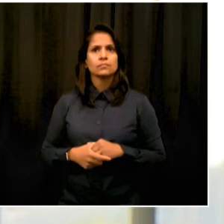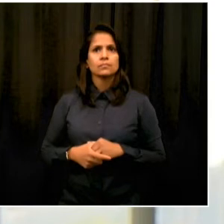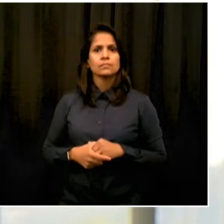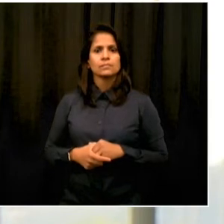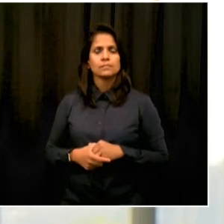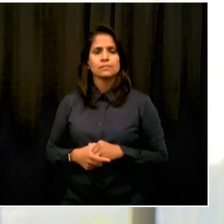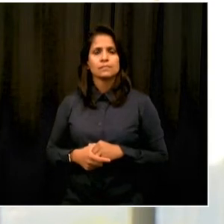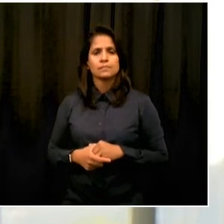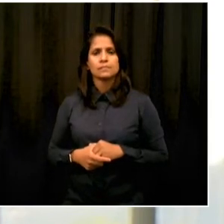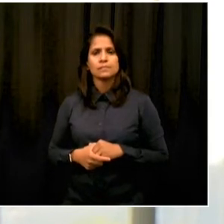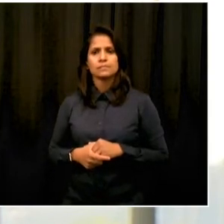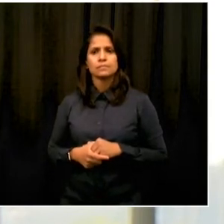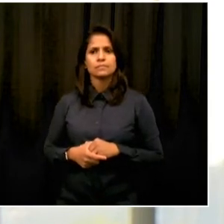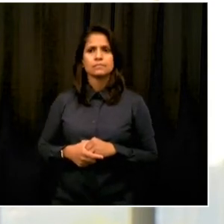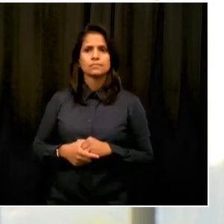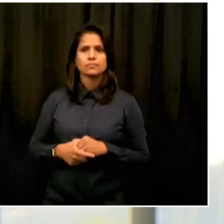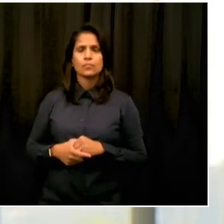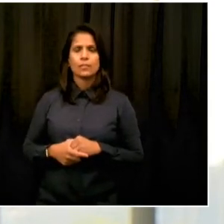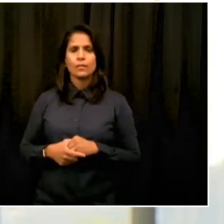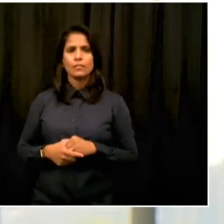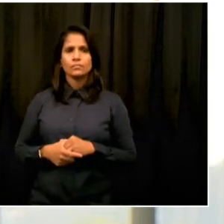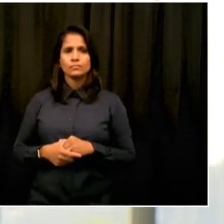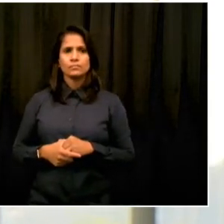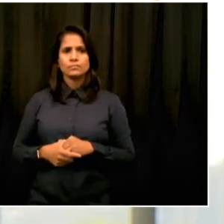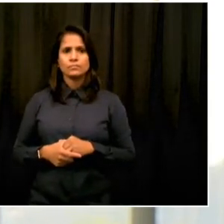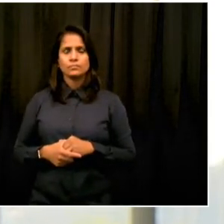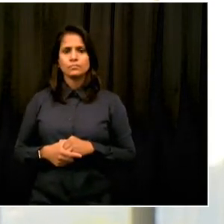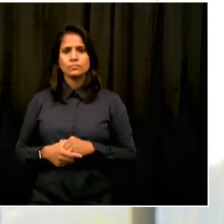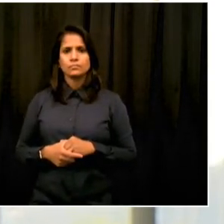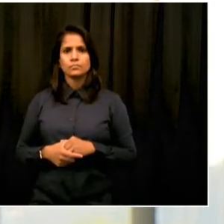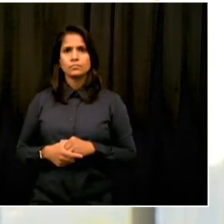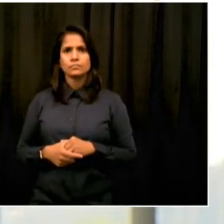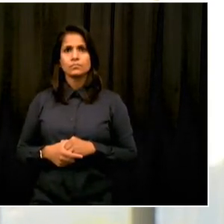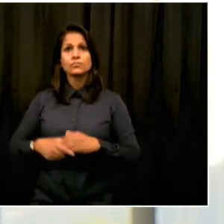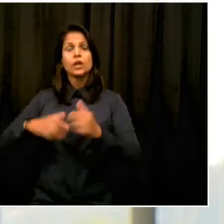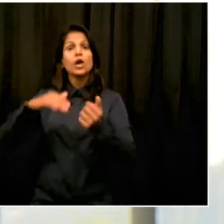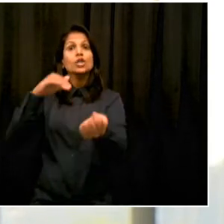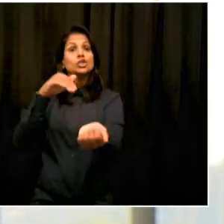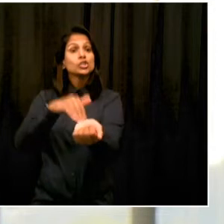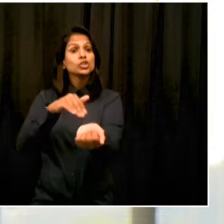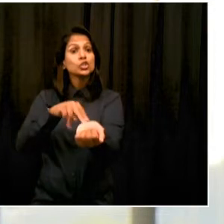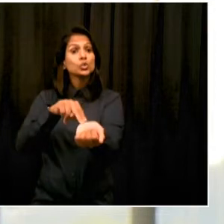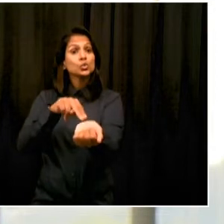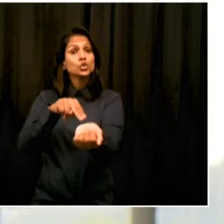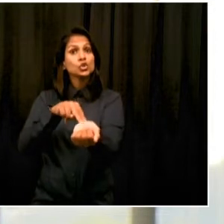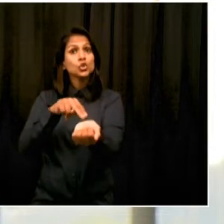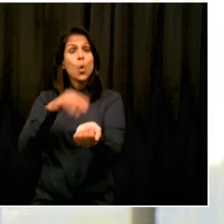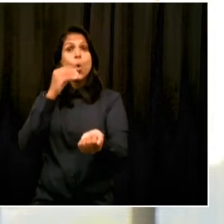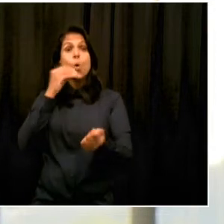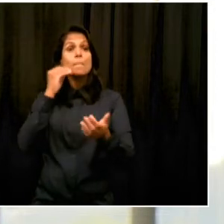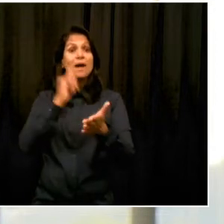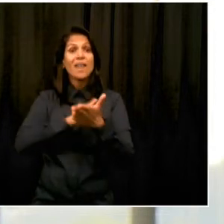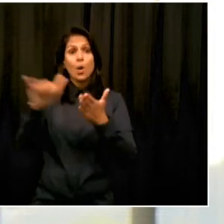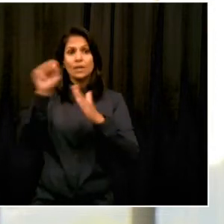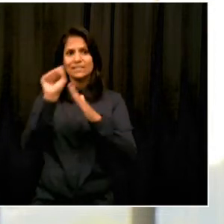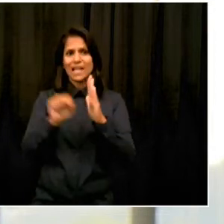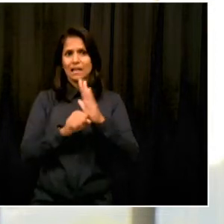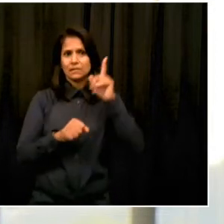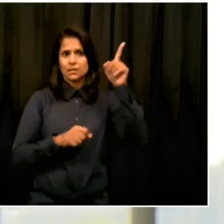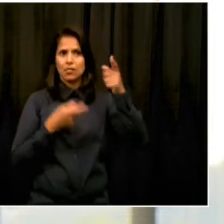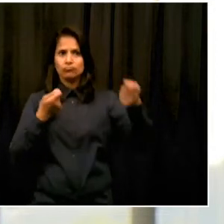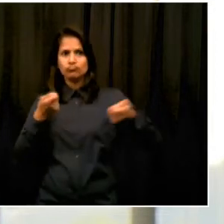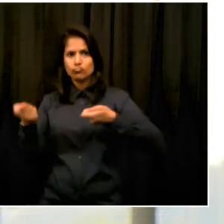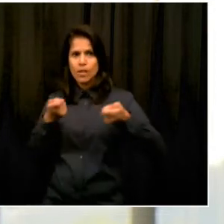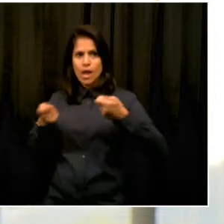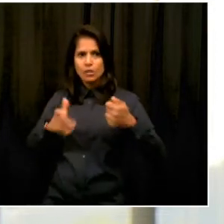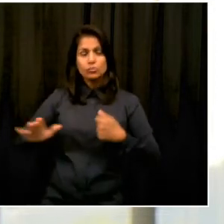state is requiring that all inspectors in nursing homes submit to screenings, but the DOB inspectors are refusing to, and the chief